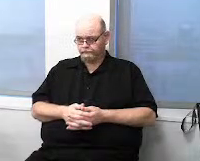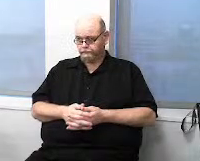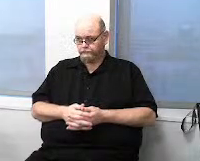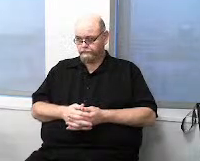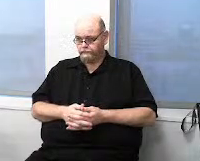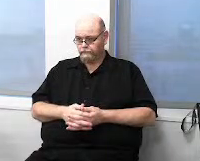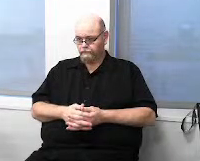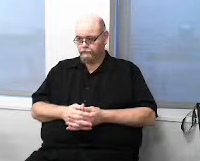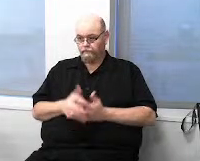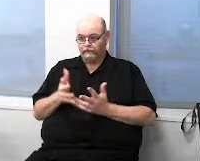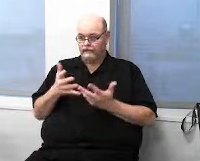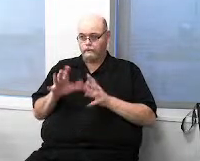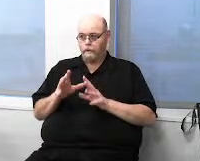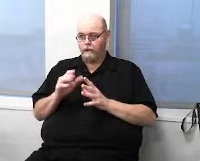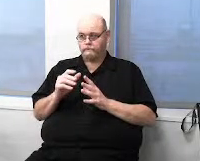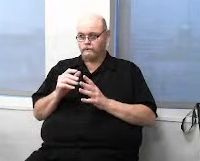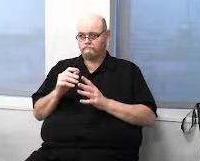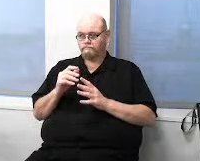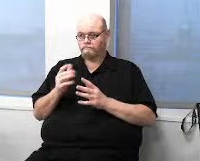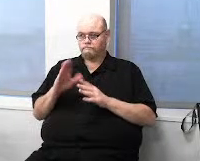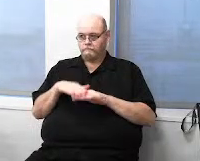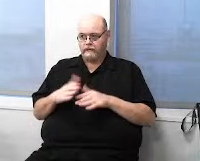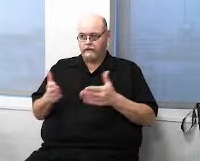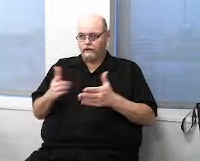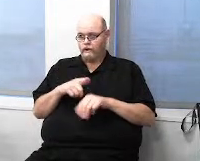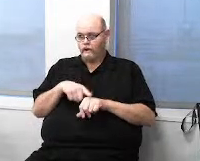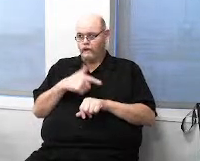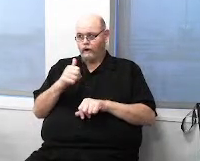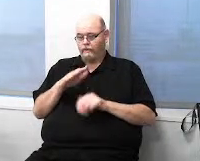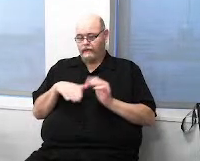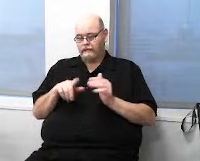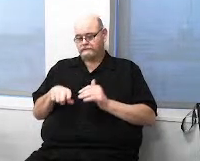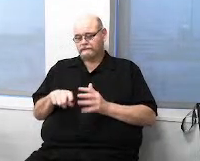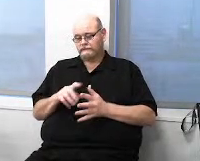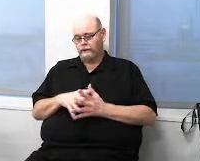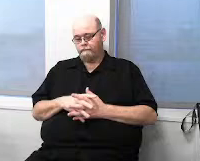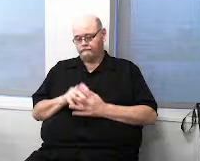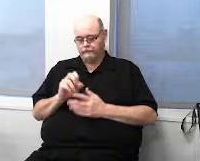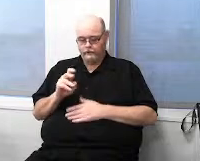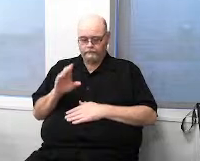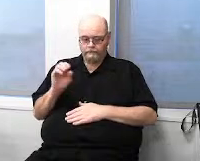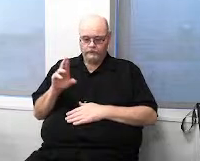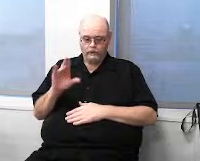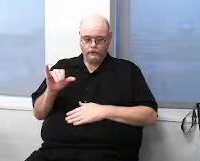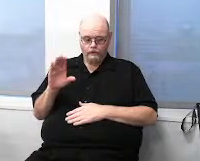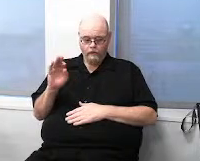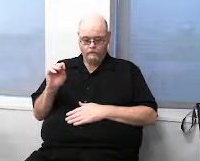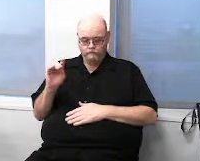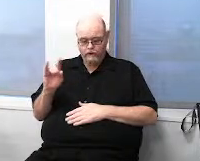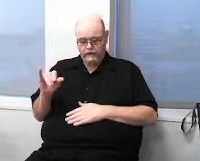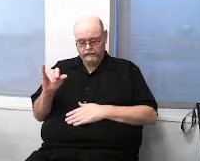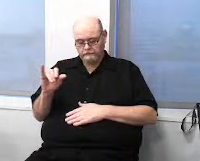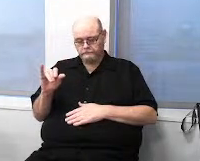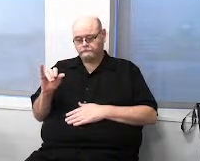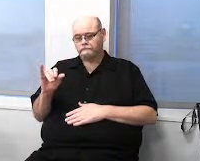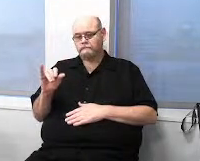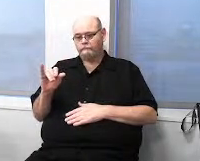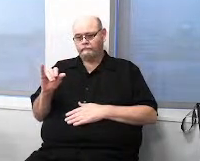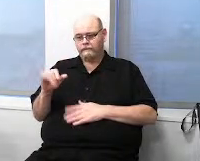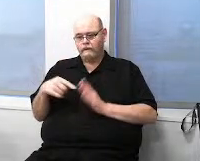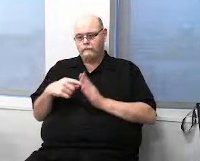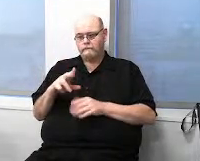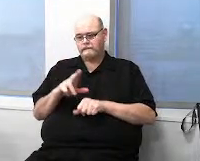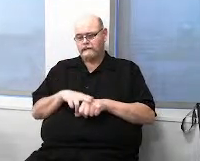on notice. I just don't want him to have to bill more time than he has to, okay? Understood. All right, go ahead, please. Thank you. Corey Brady, Weil, Gutschall,